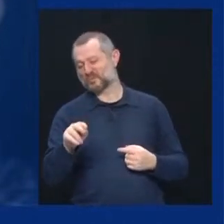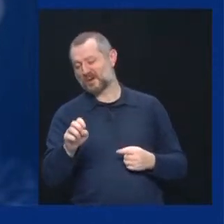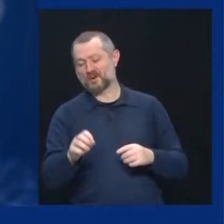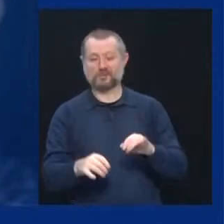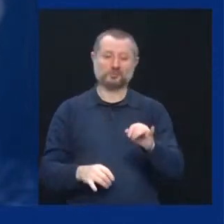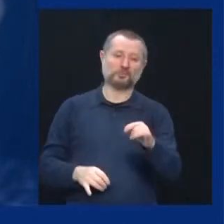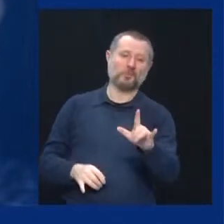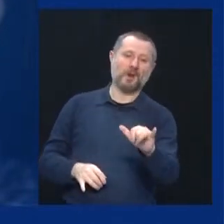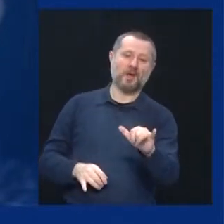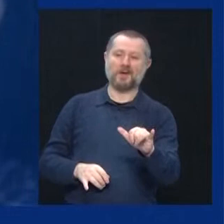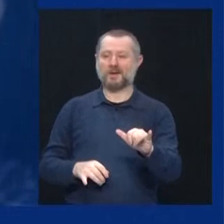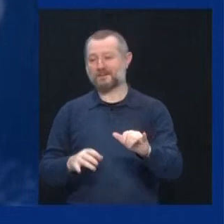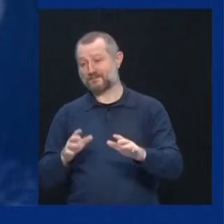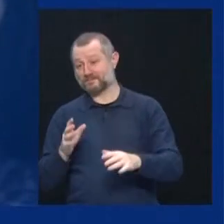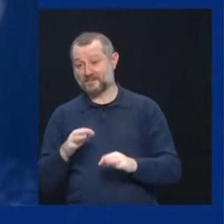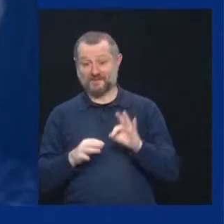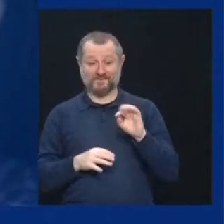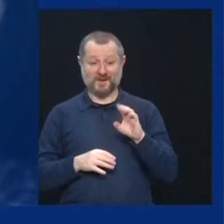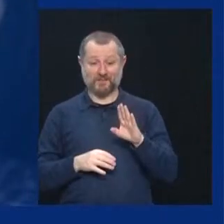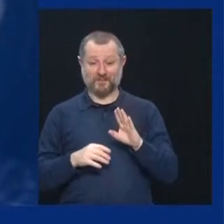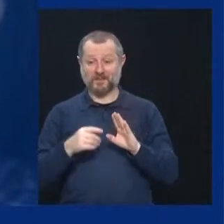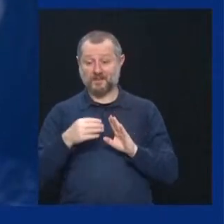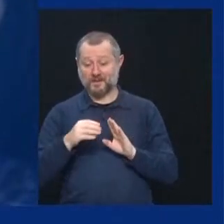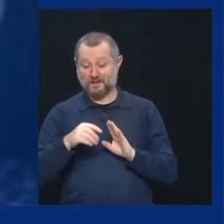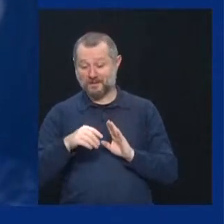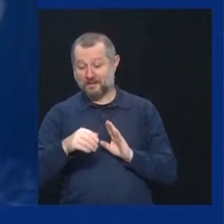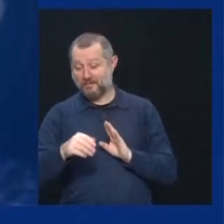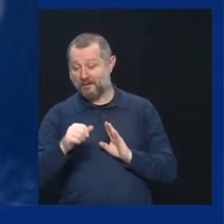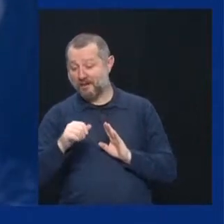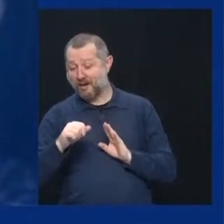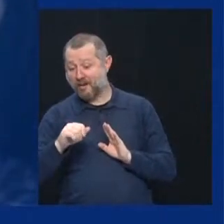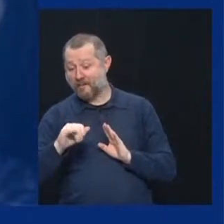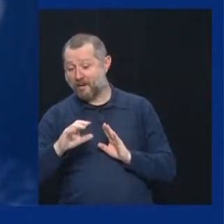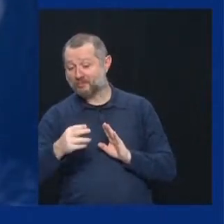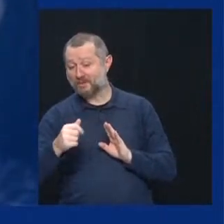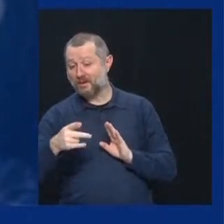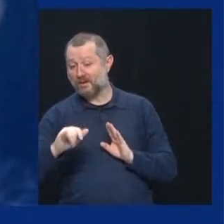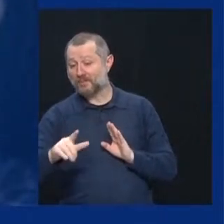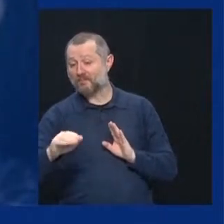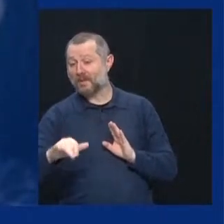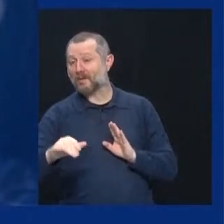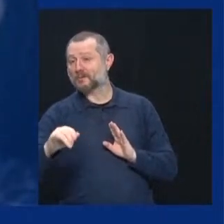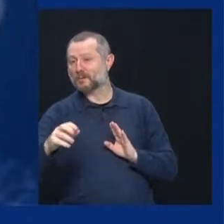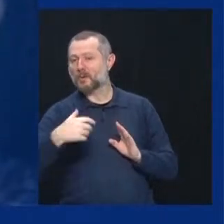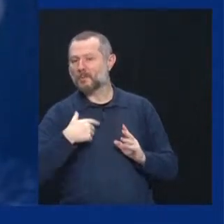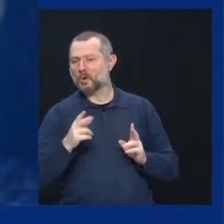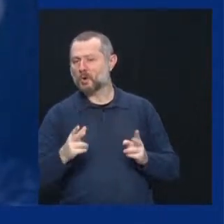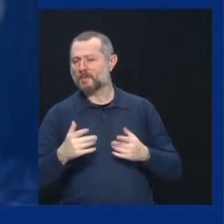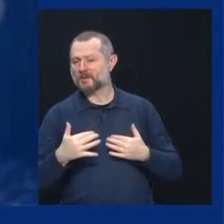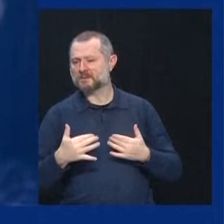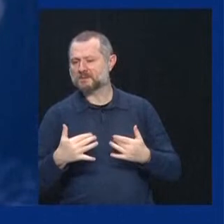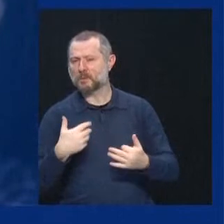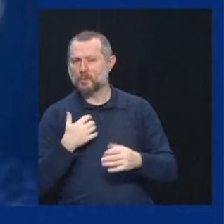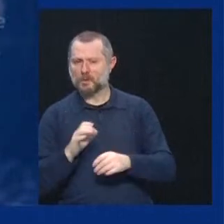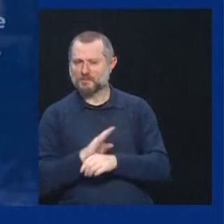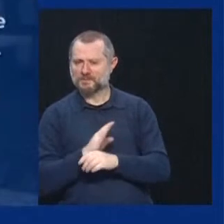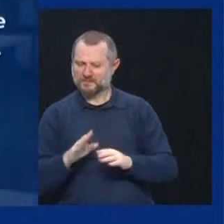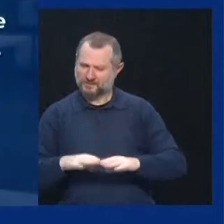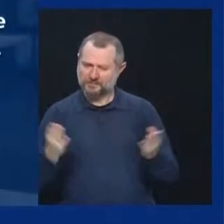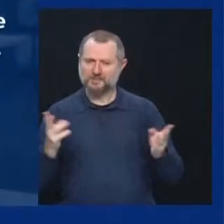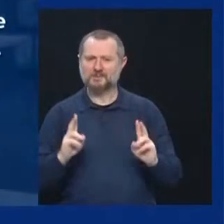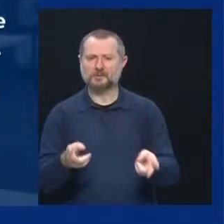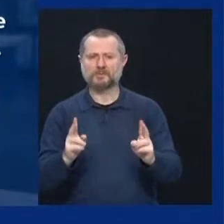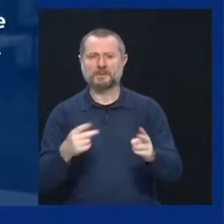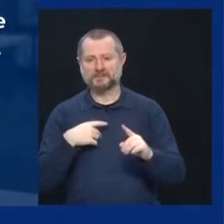February, March, April, May, June, July. Let's accelerate that period of time. And I think testing is going to